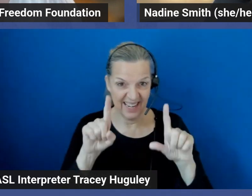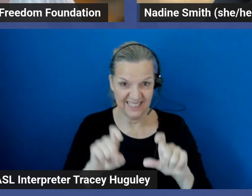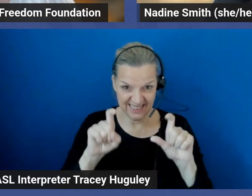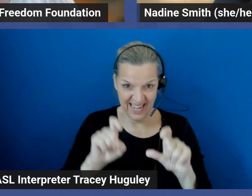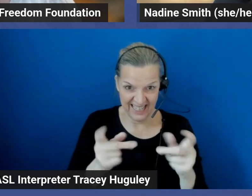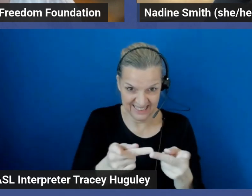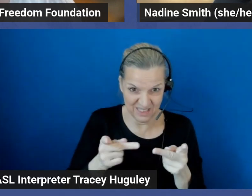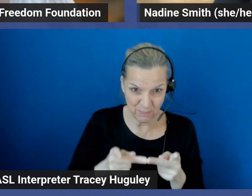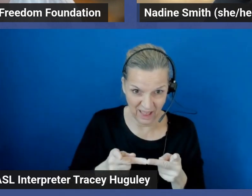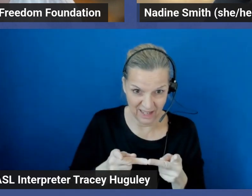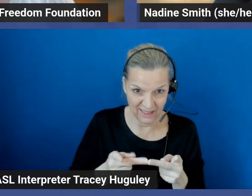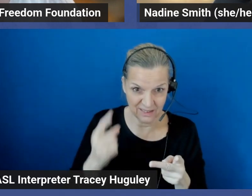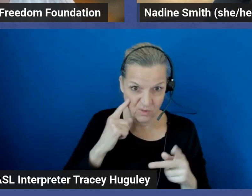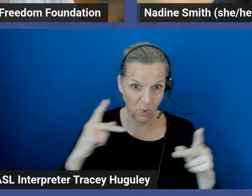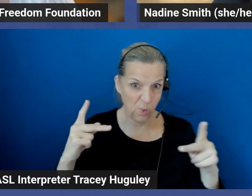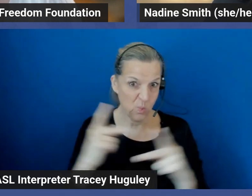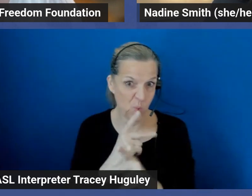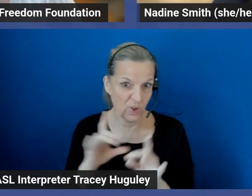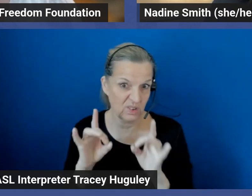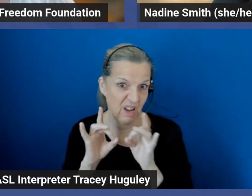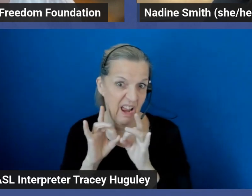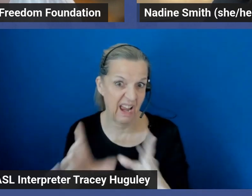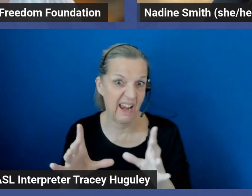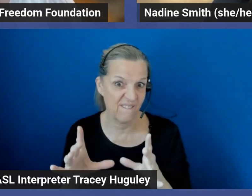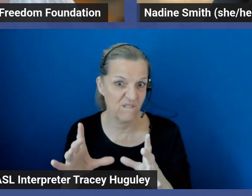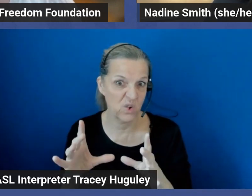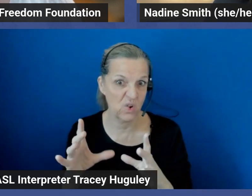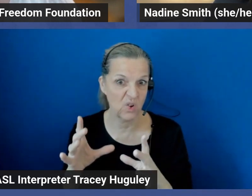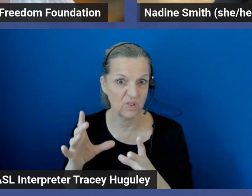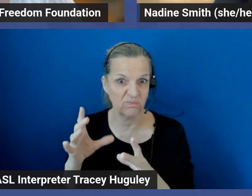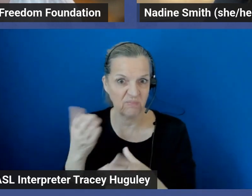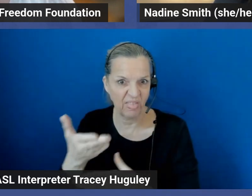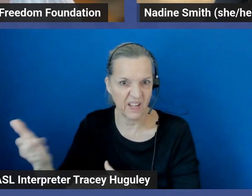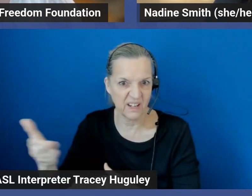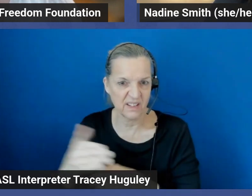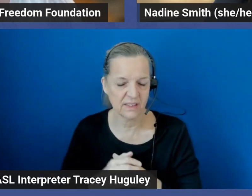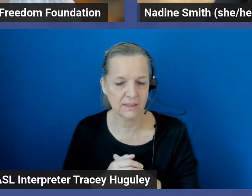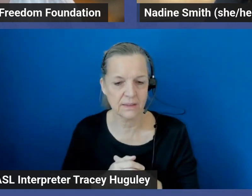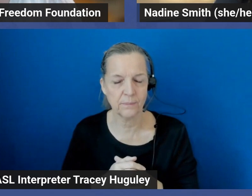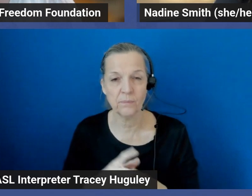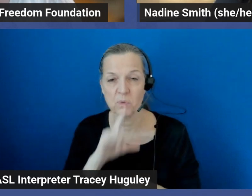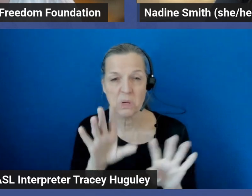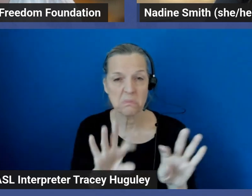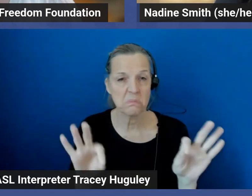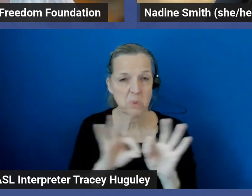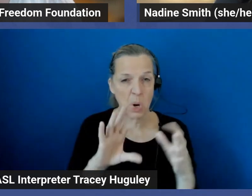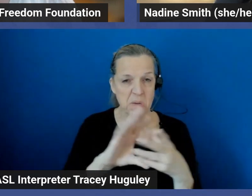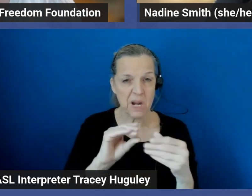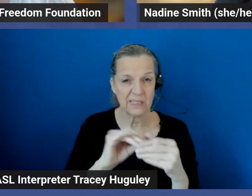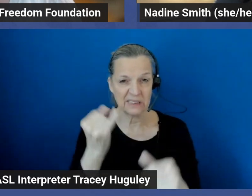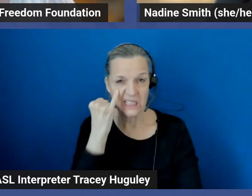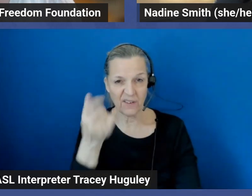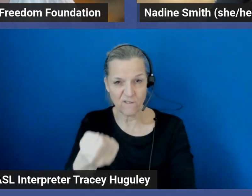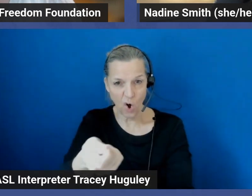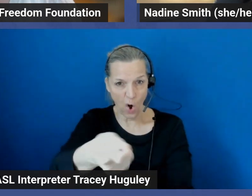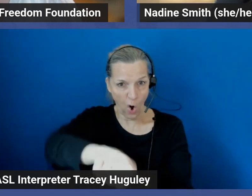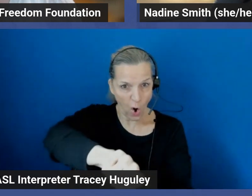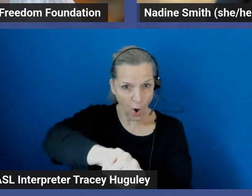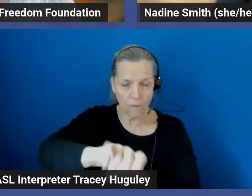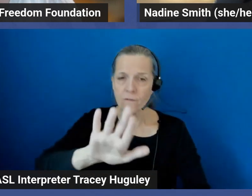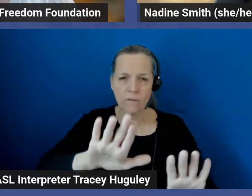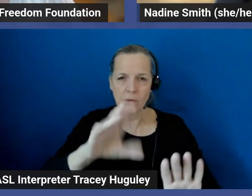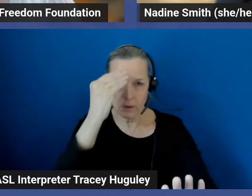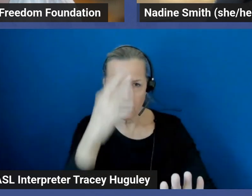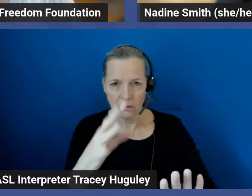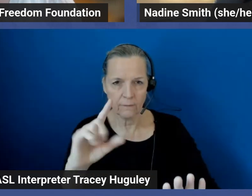worst kind of hateful recipes. But I think the most important message, that if somebody were to turn this off right now, I want everyone to